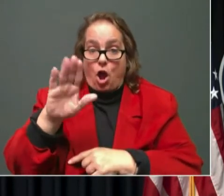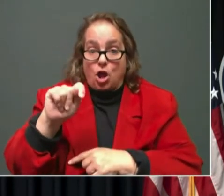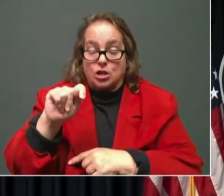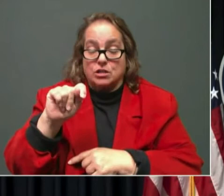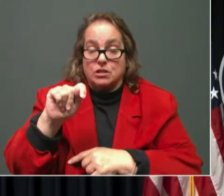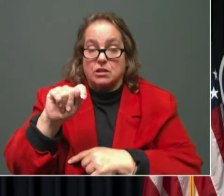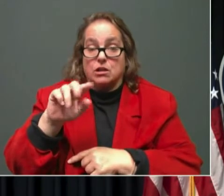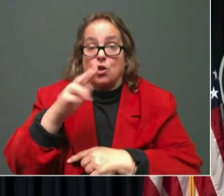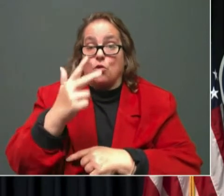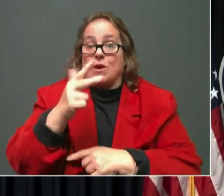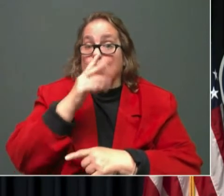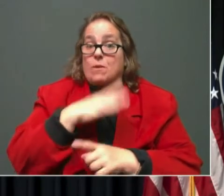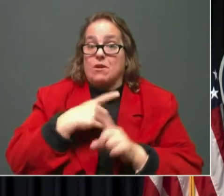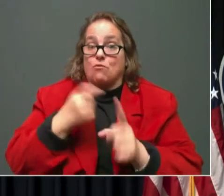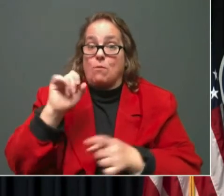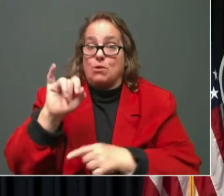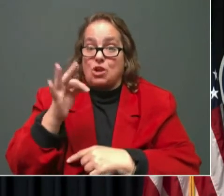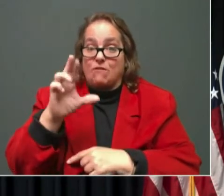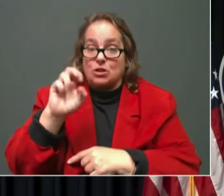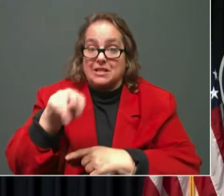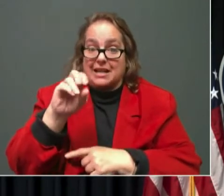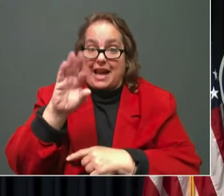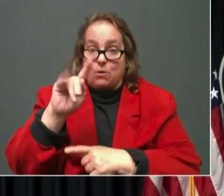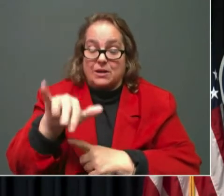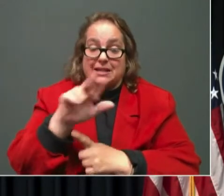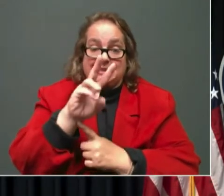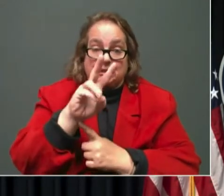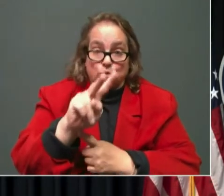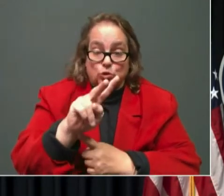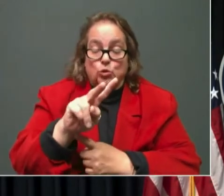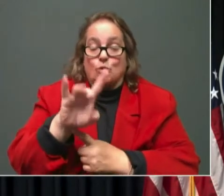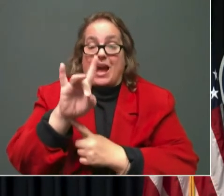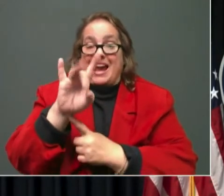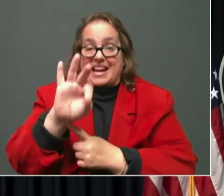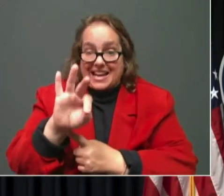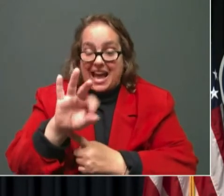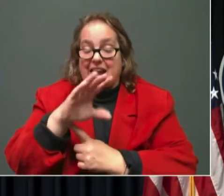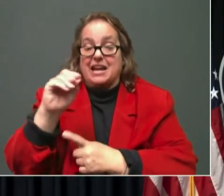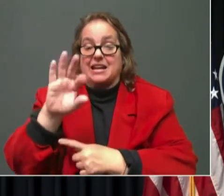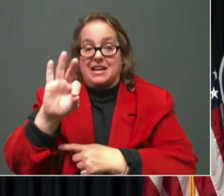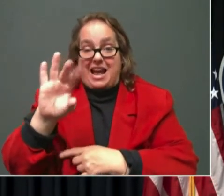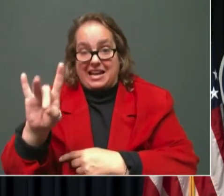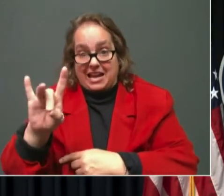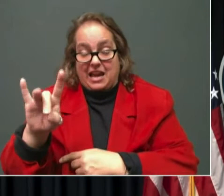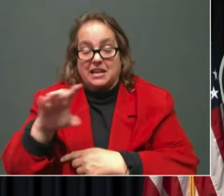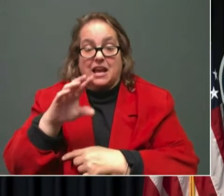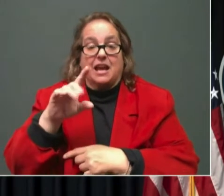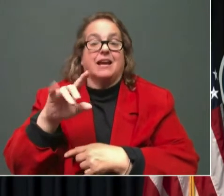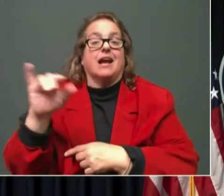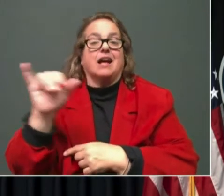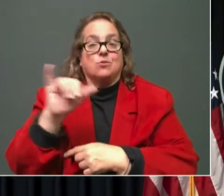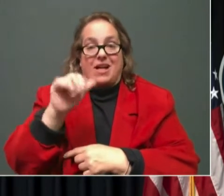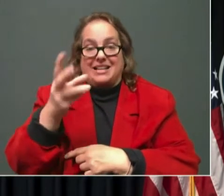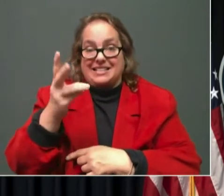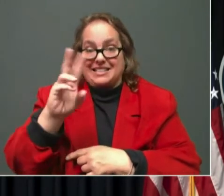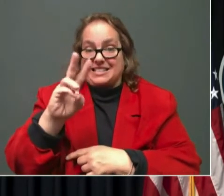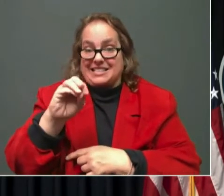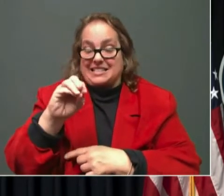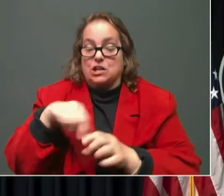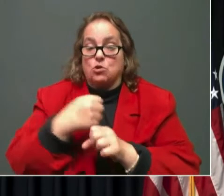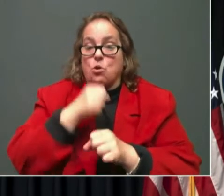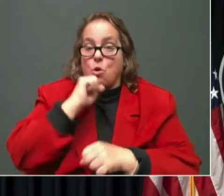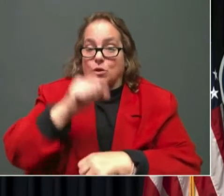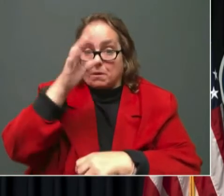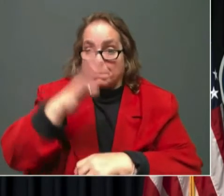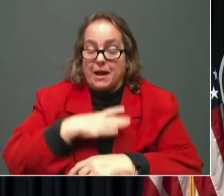women from Jefferson County, ages 62, 89, and 98, as well as a 60-year-old man, 2 women from Kenton